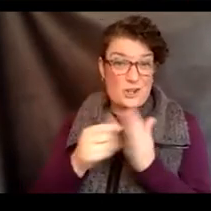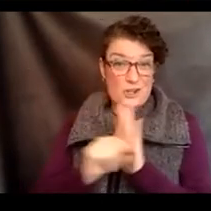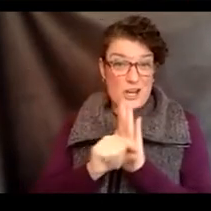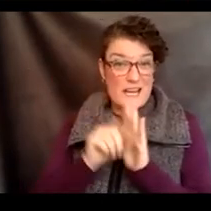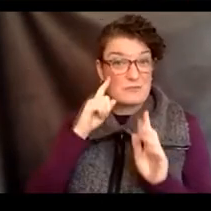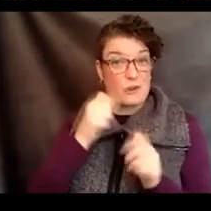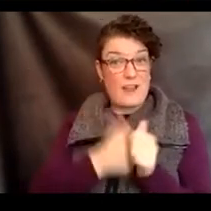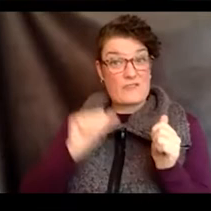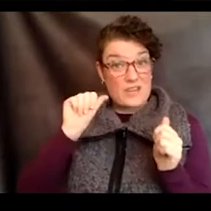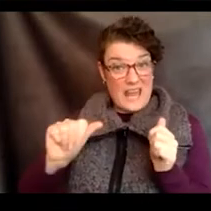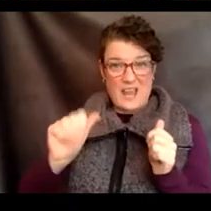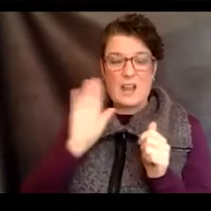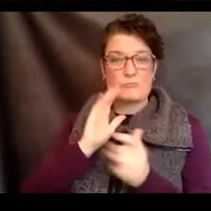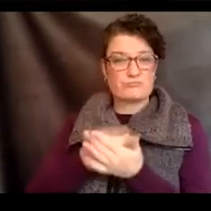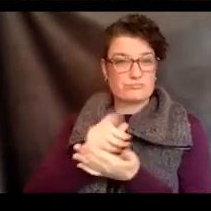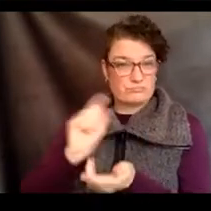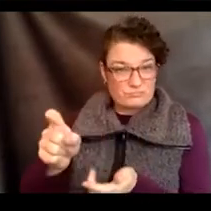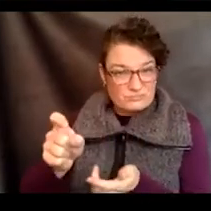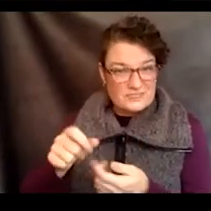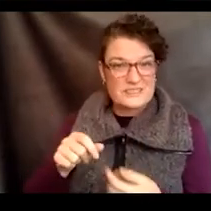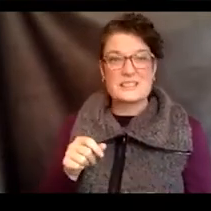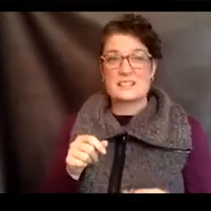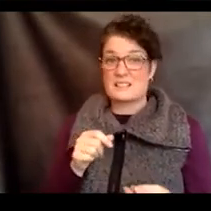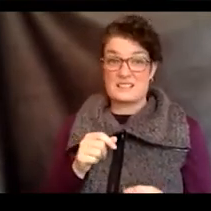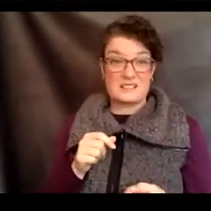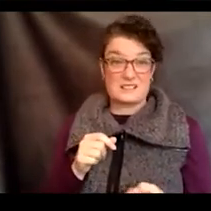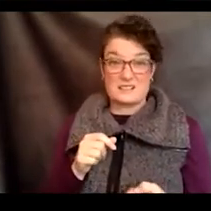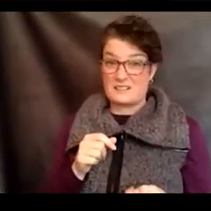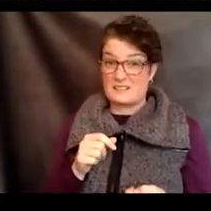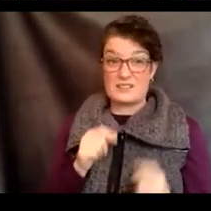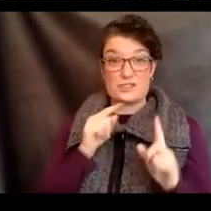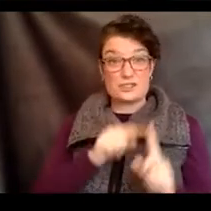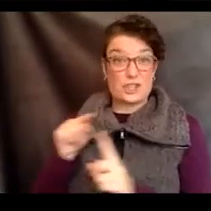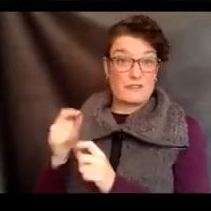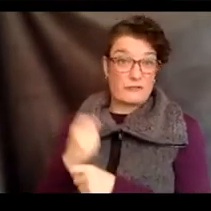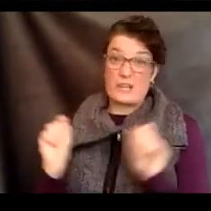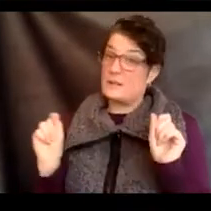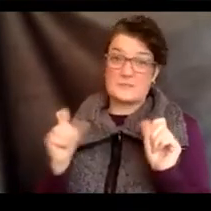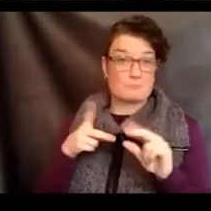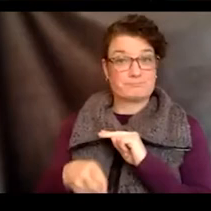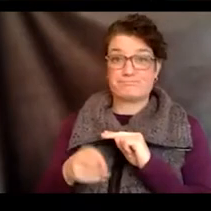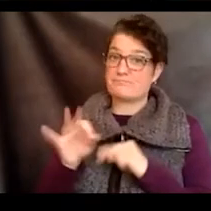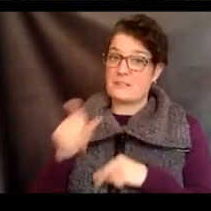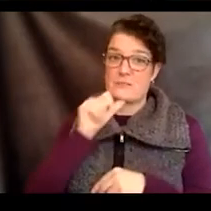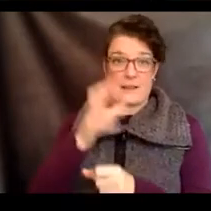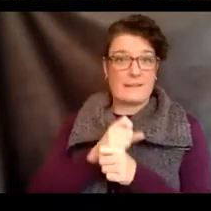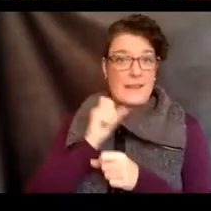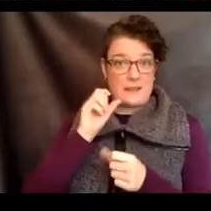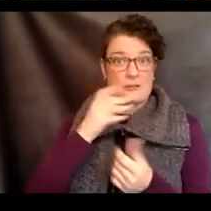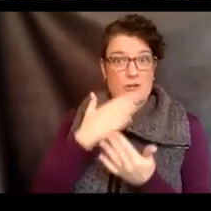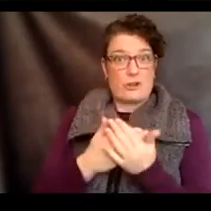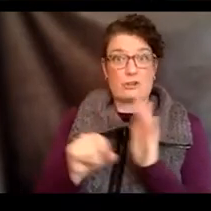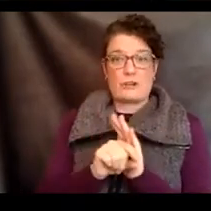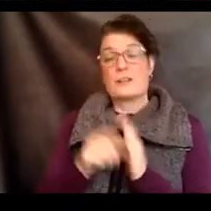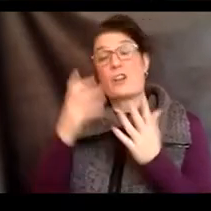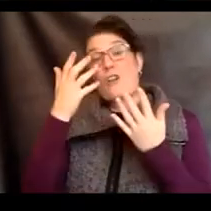amount. They don't allow them to have certain freedoms if they don't get those grades. Fortunately, my family was not